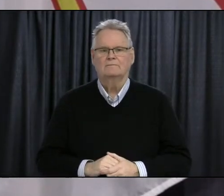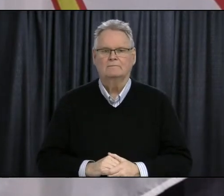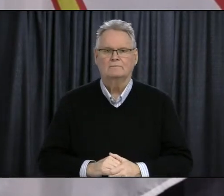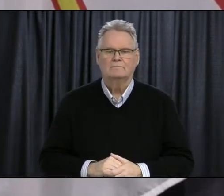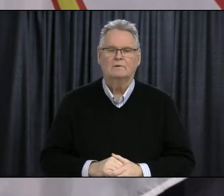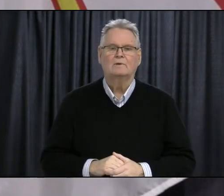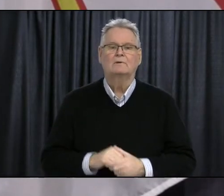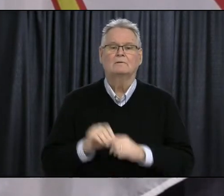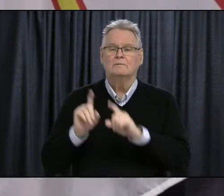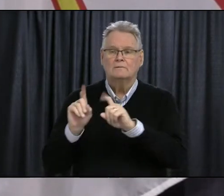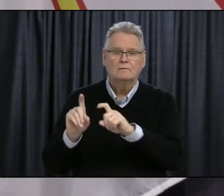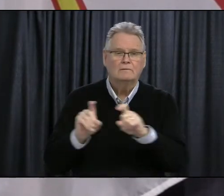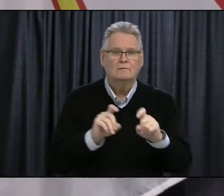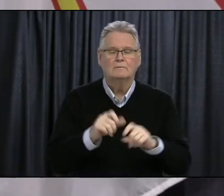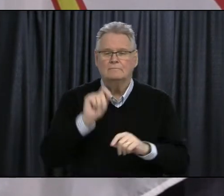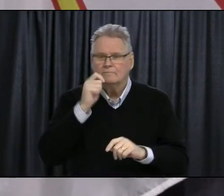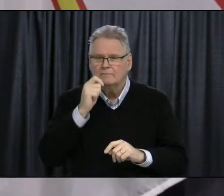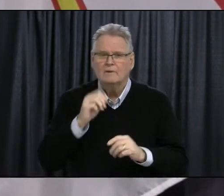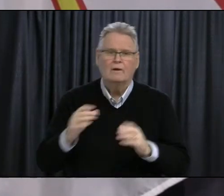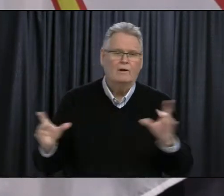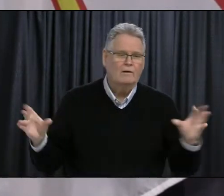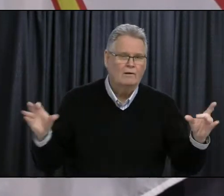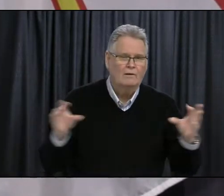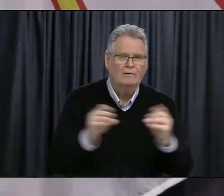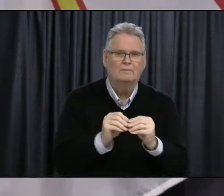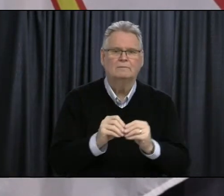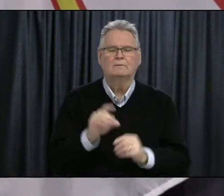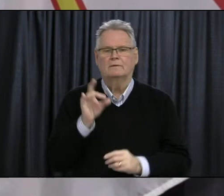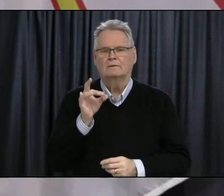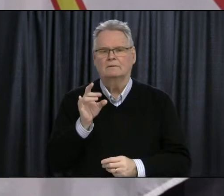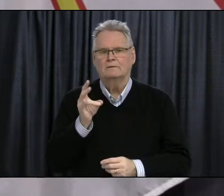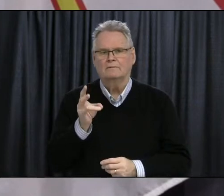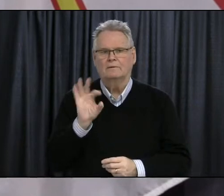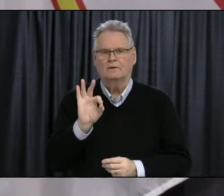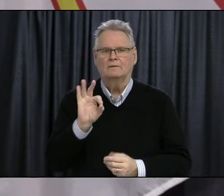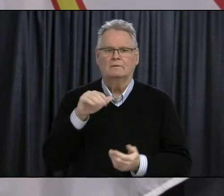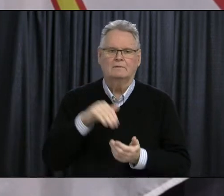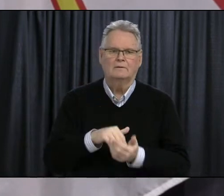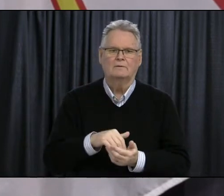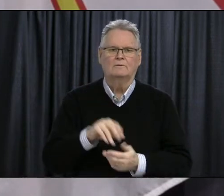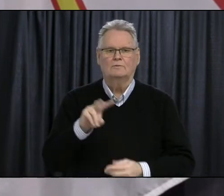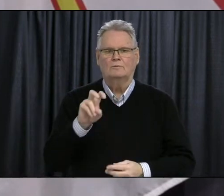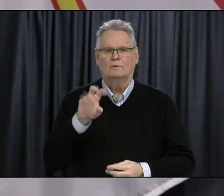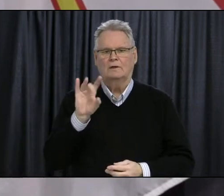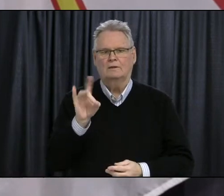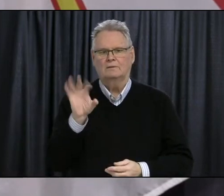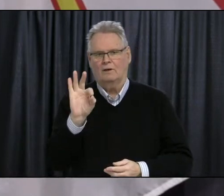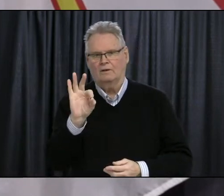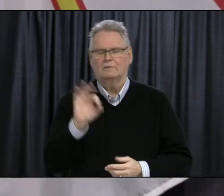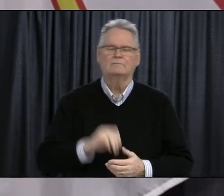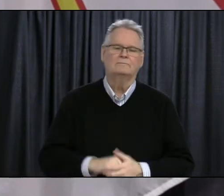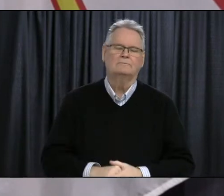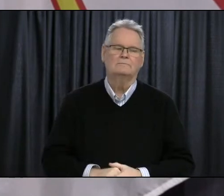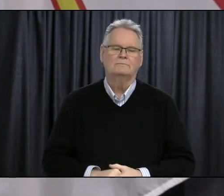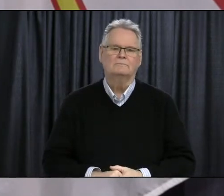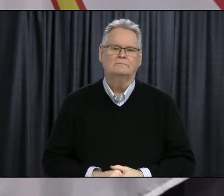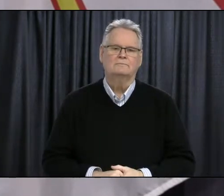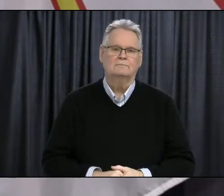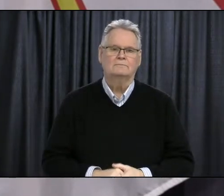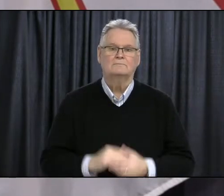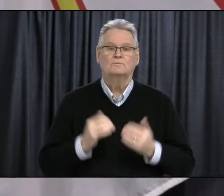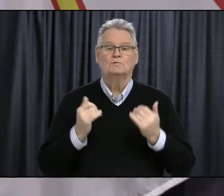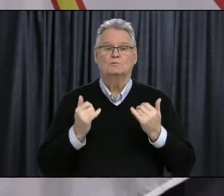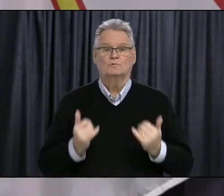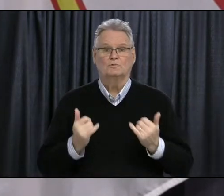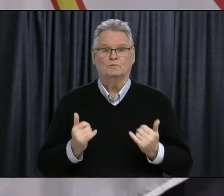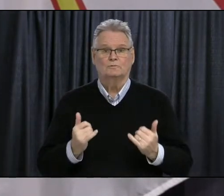vessel, and this is not unexpected. We have had discussions with public health officials in Nova Scotia and with Marine Atlantic.